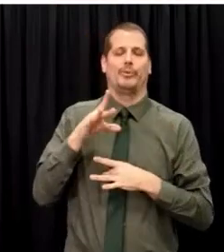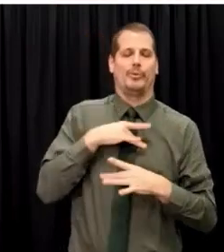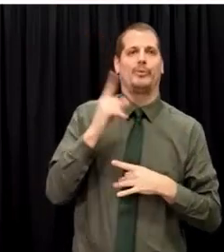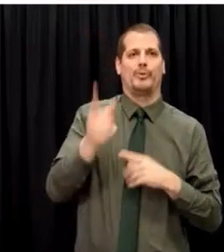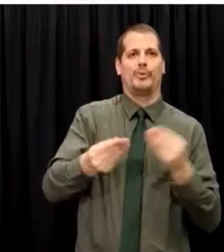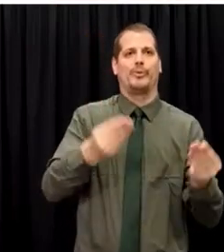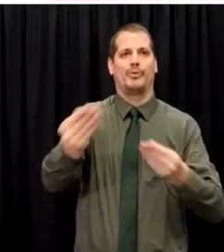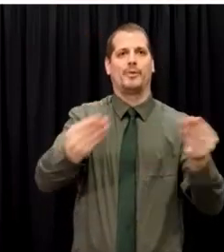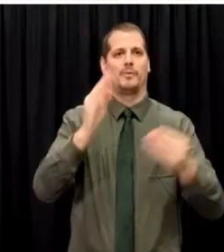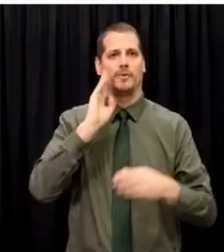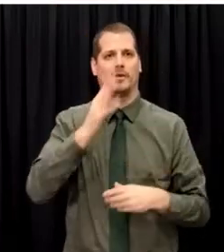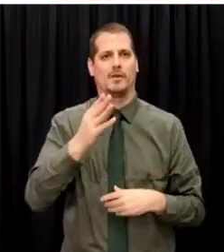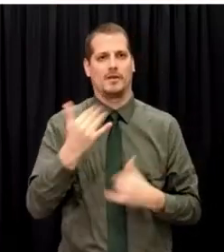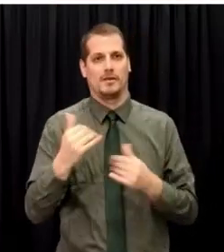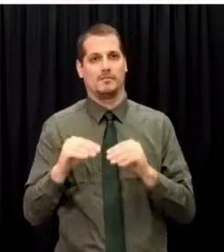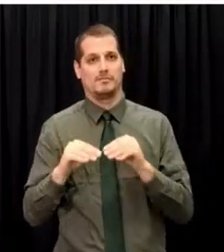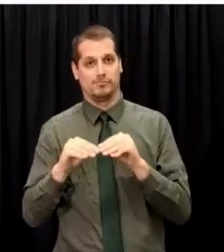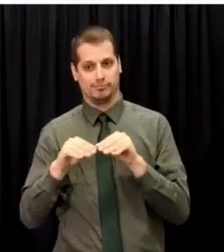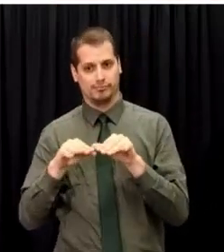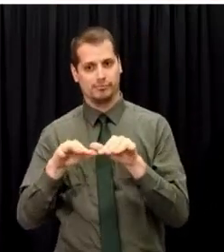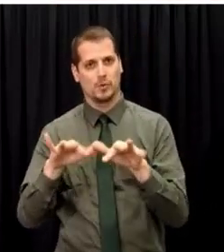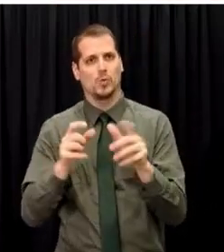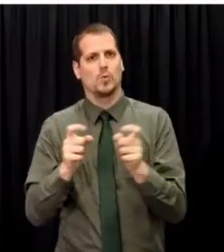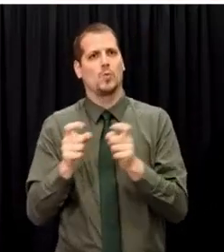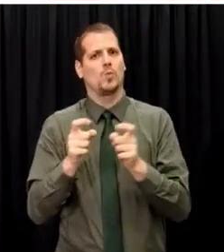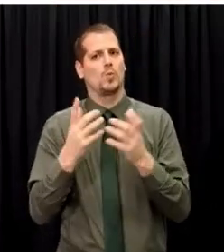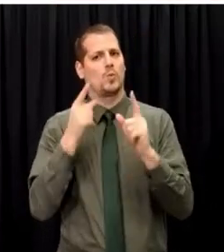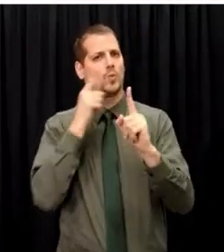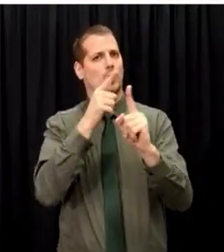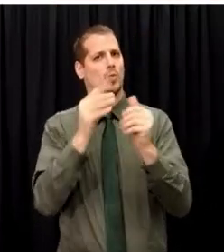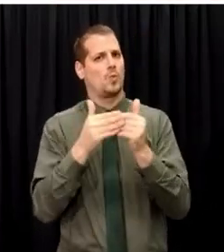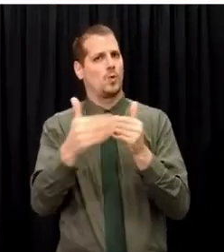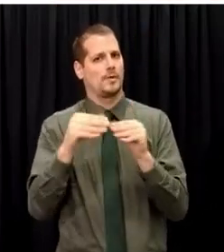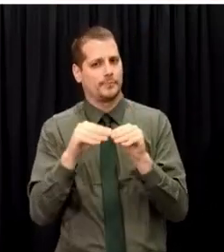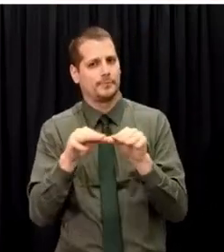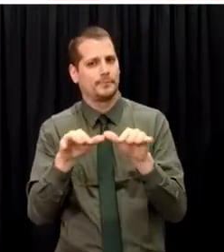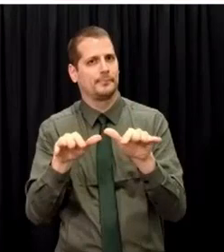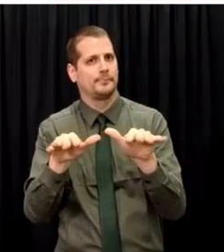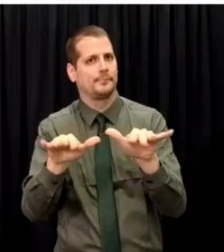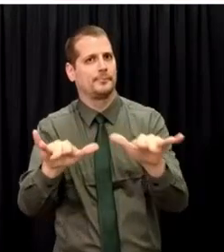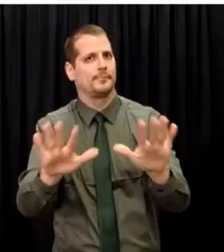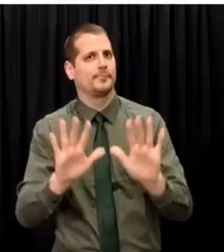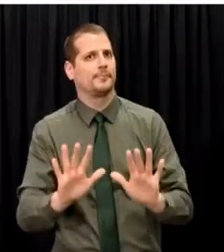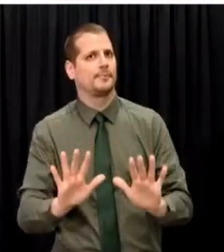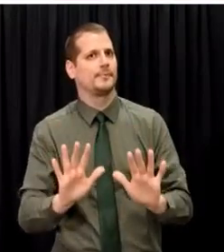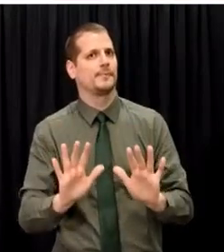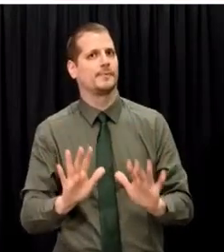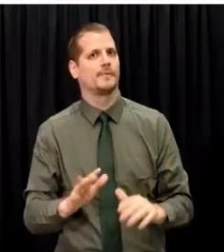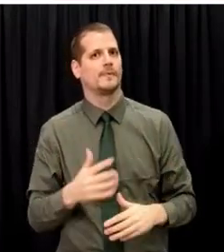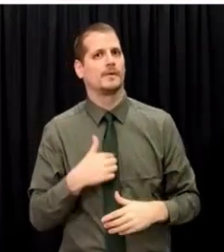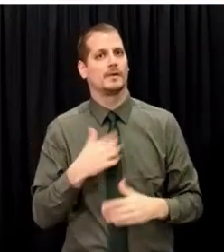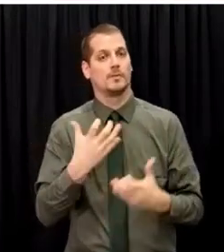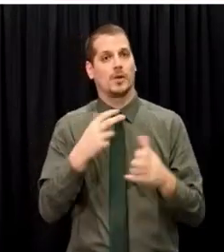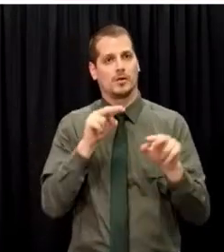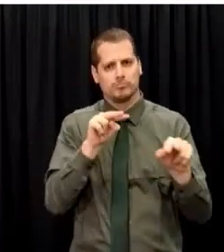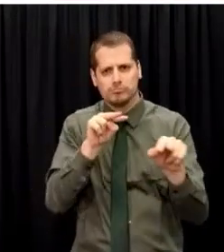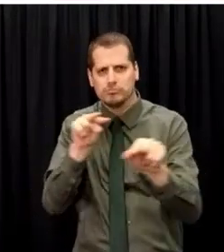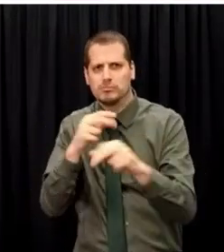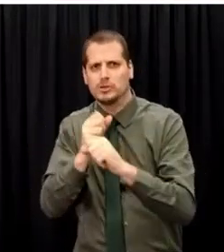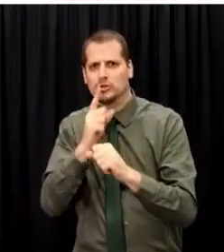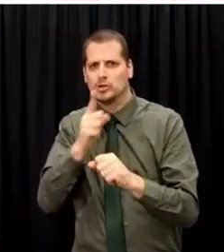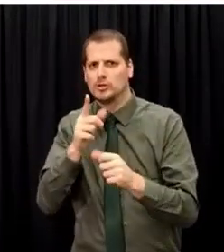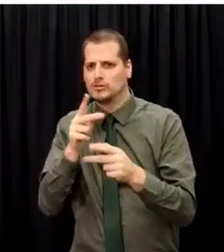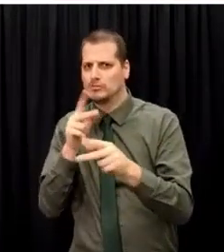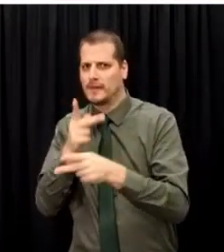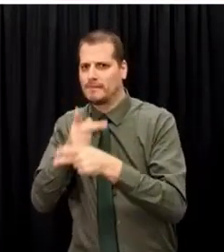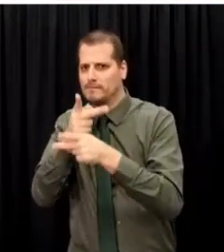of that infection in the state of Alaska. Can we keep it down and in a manner that we can track, we can follow, and we can treat people as